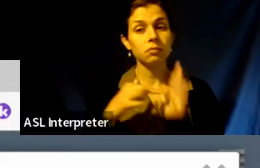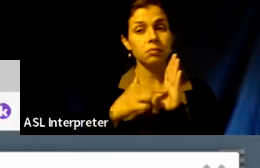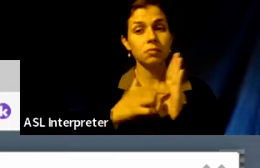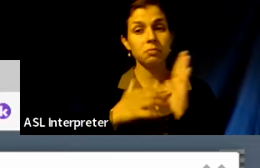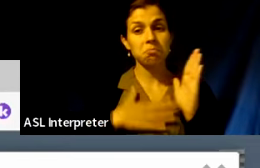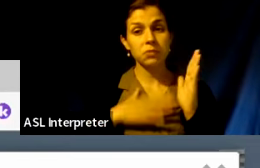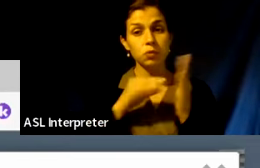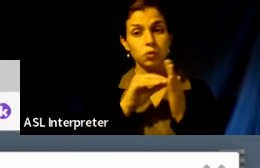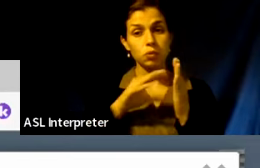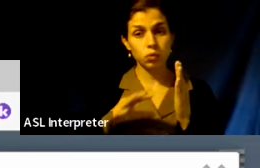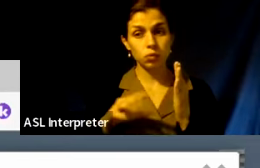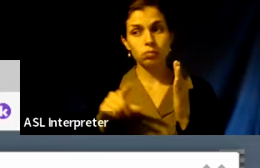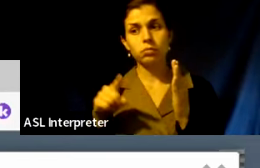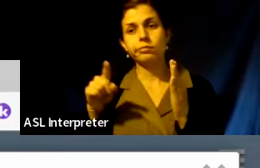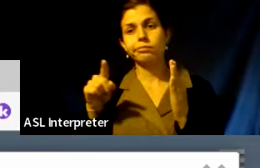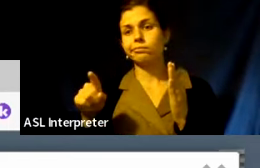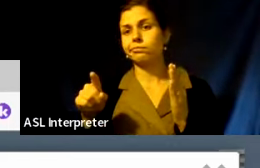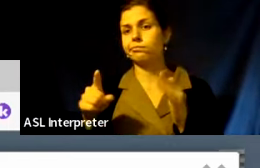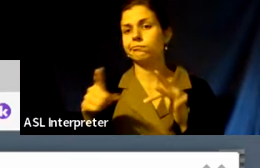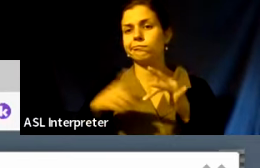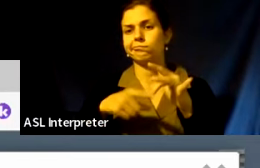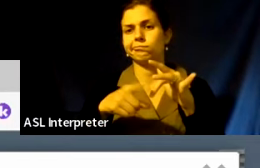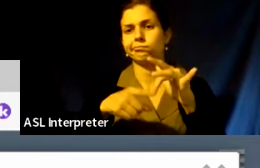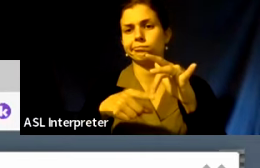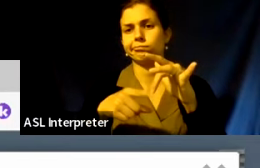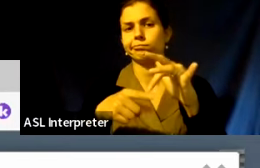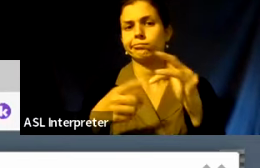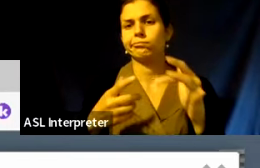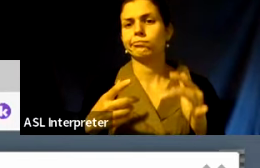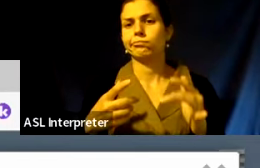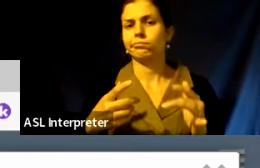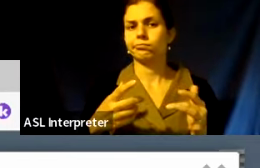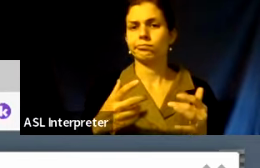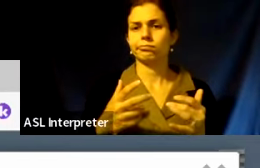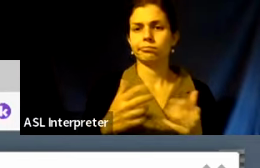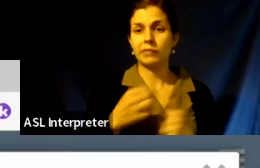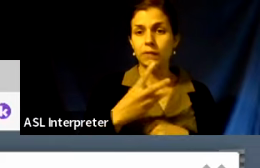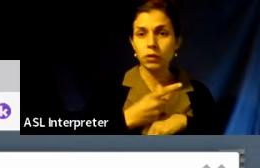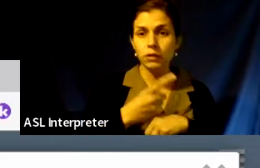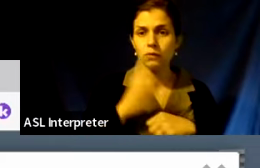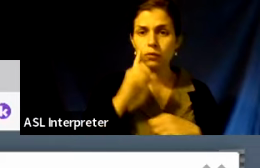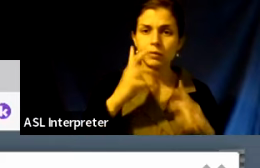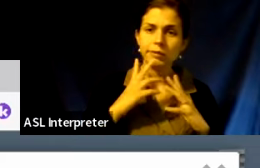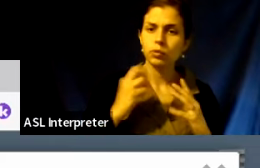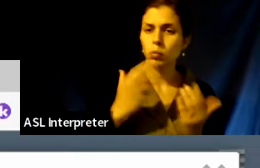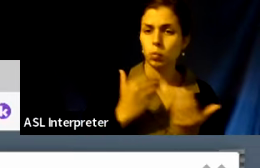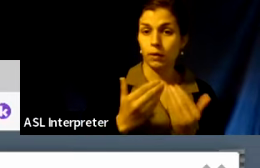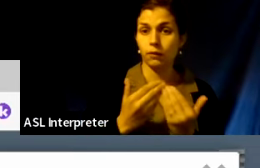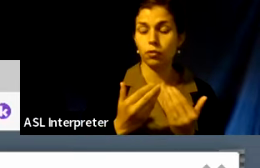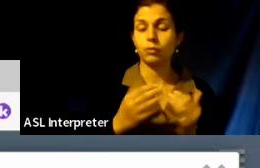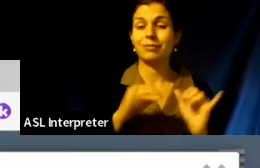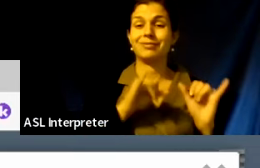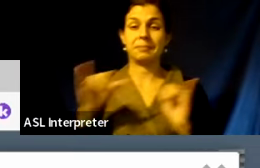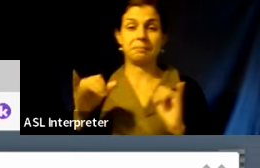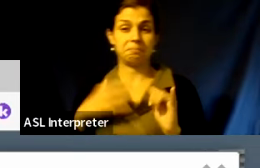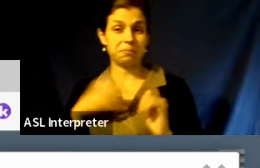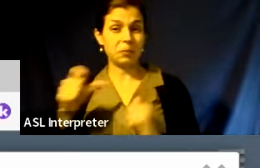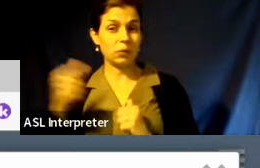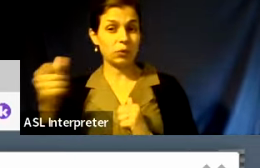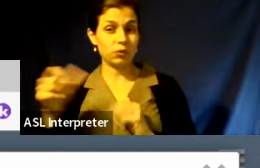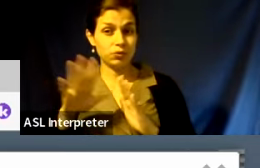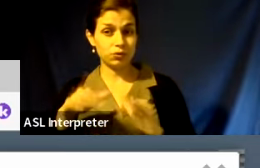copy all of this over to my other student by just selecting this toggle. So that's a nice feature, convenient feature to be